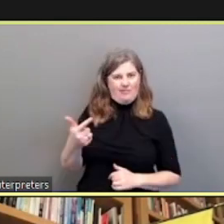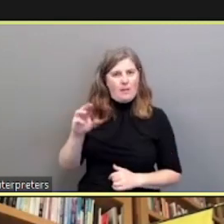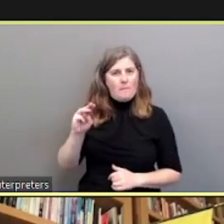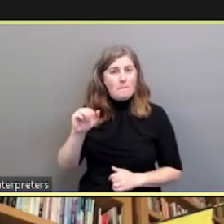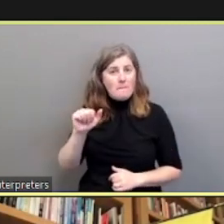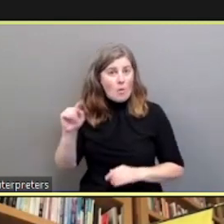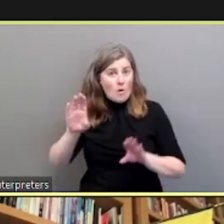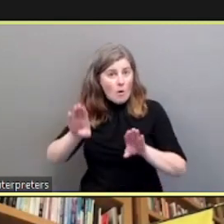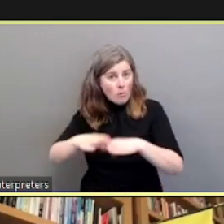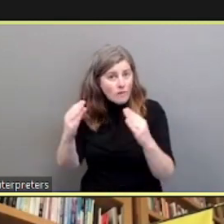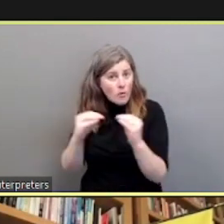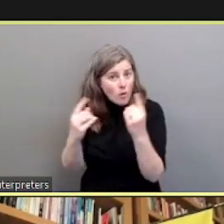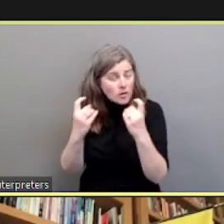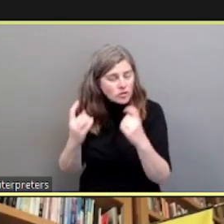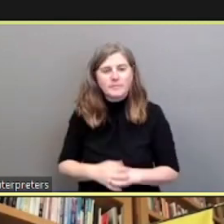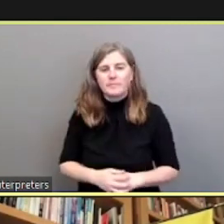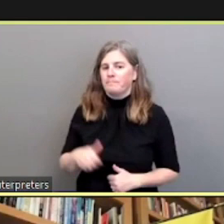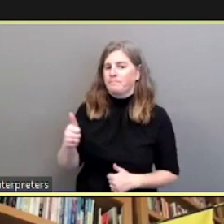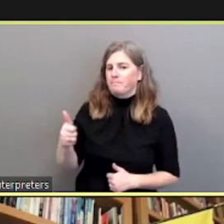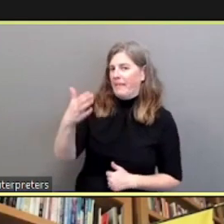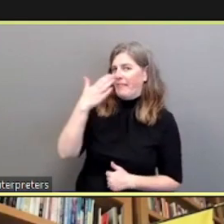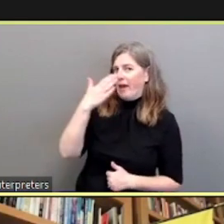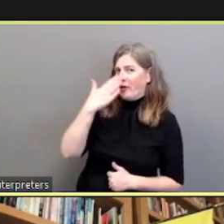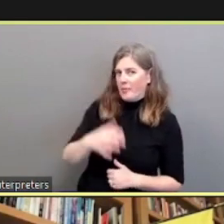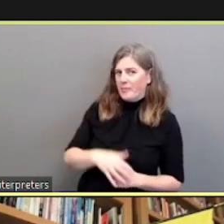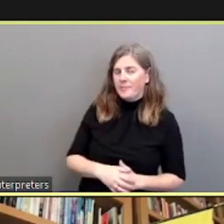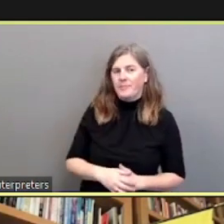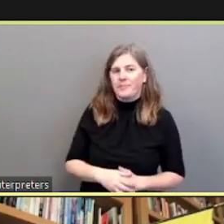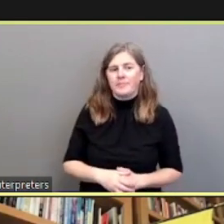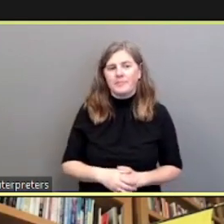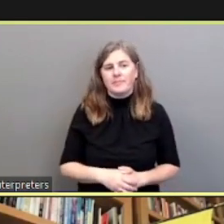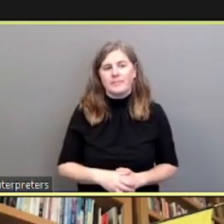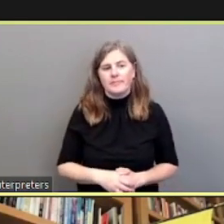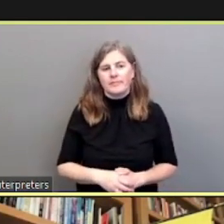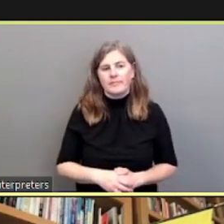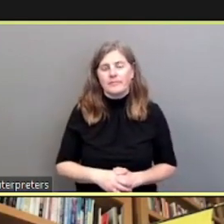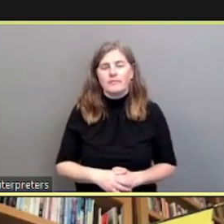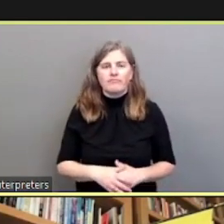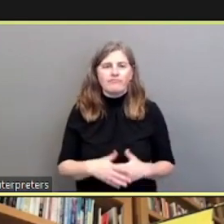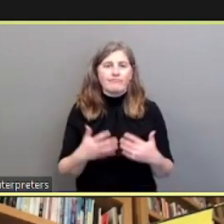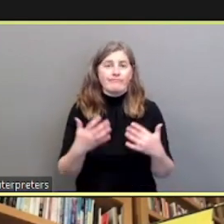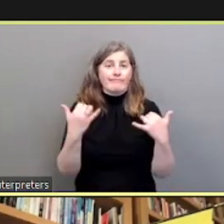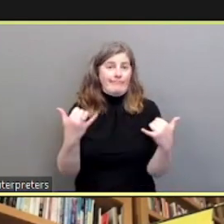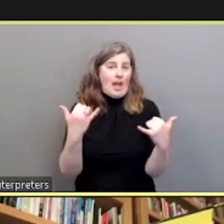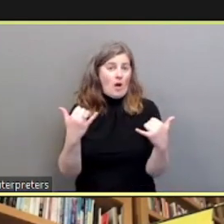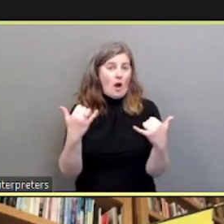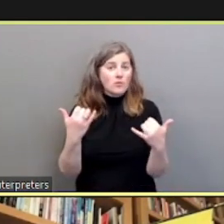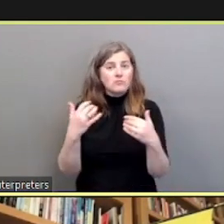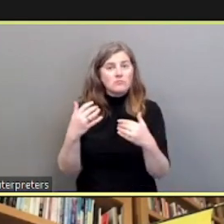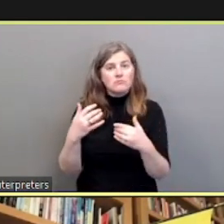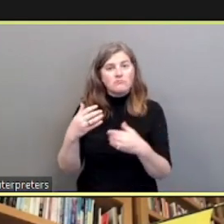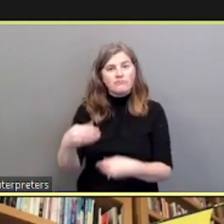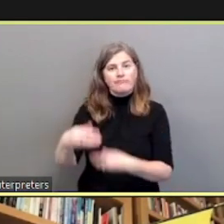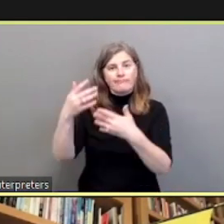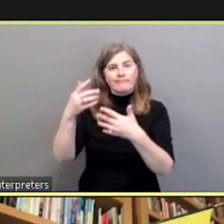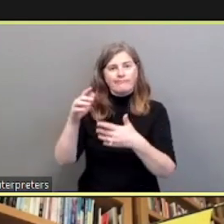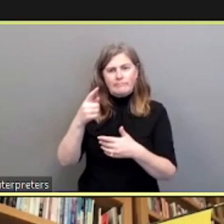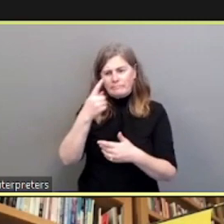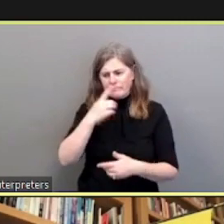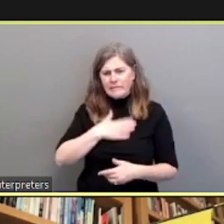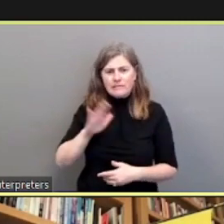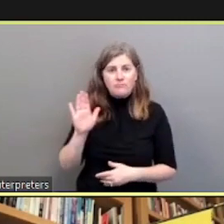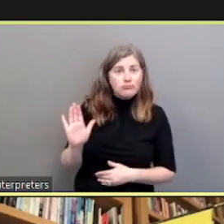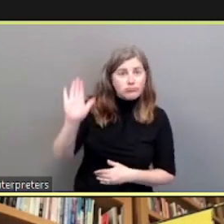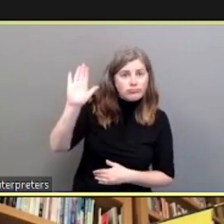for questions. Great. Thanks so much to all three of our principals. And as usual, we'll take questions in the order in which they